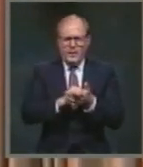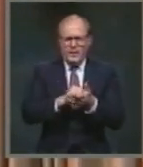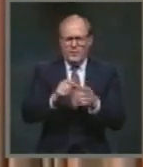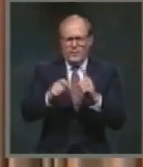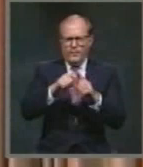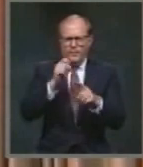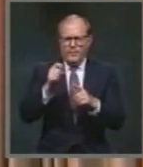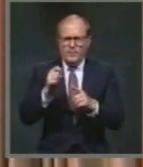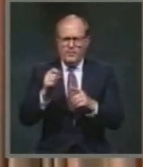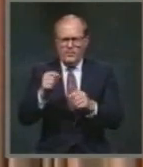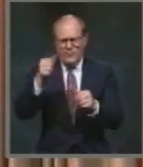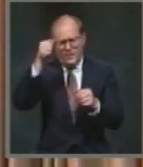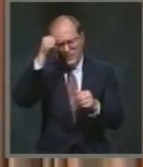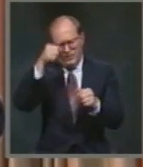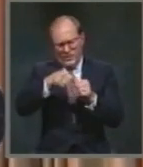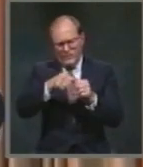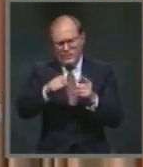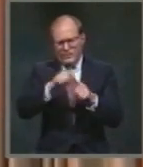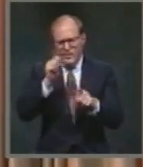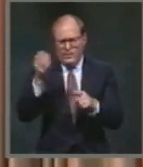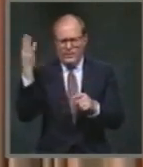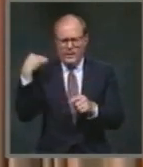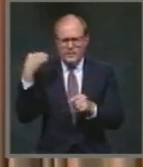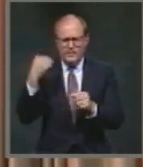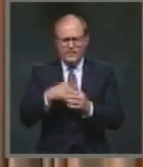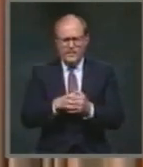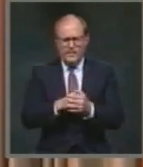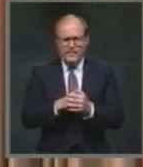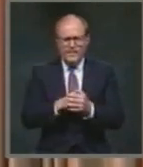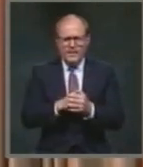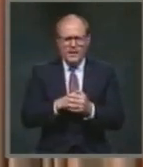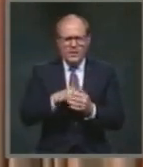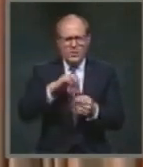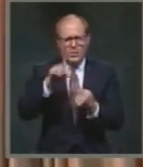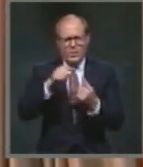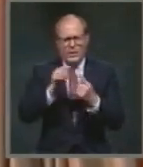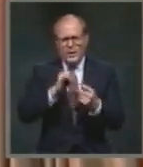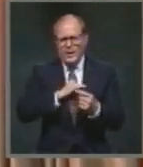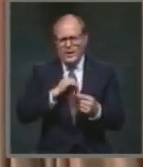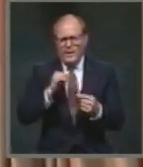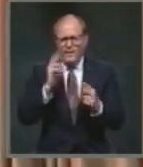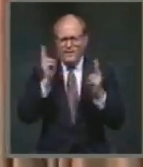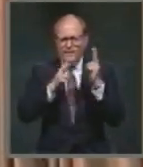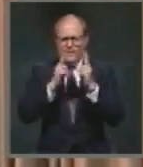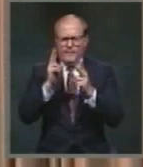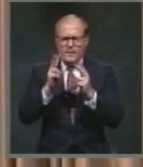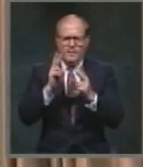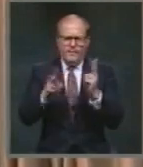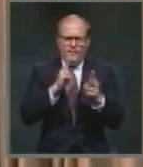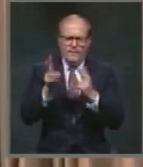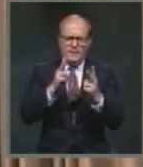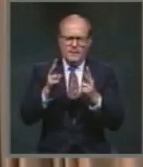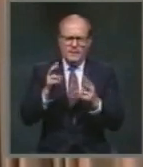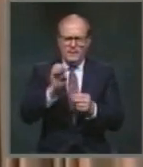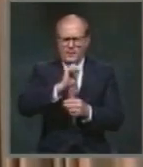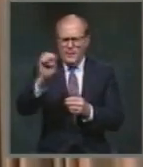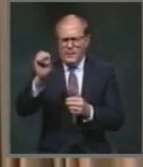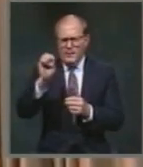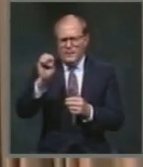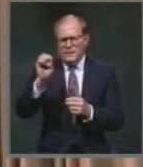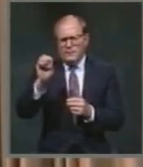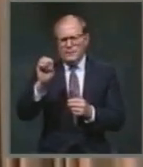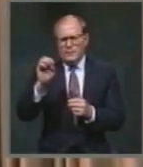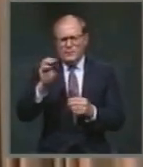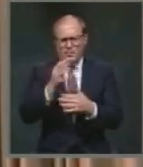persons or events. It was interesting to me when we visited East Germany immediately after the fall of communism and even